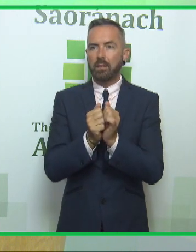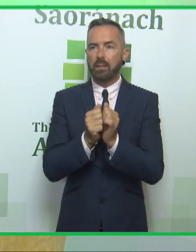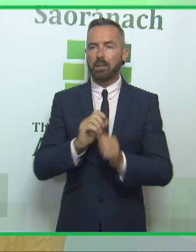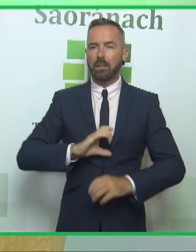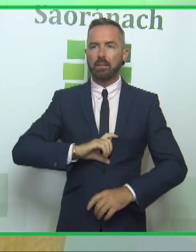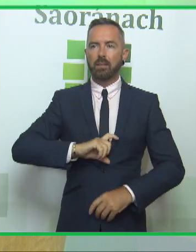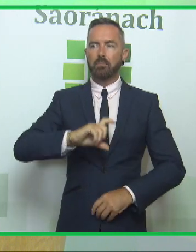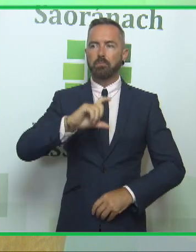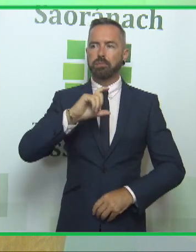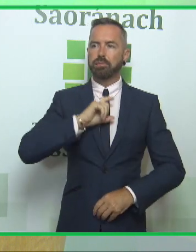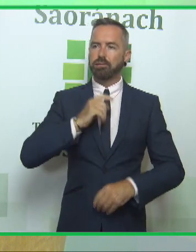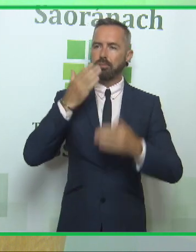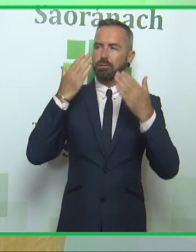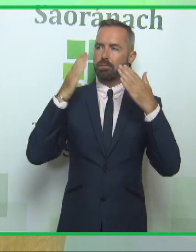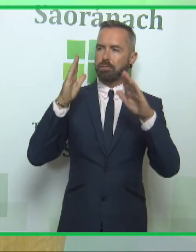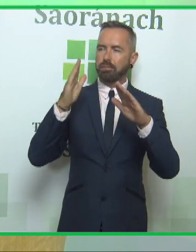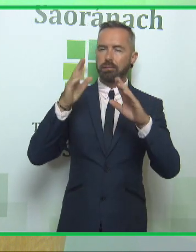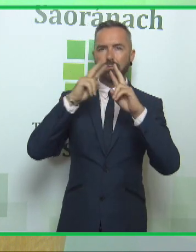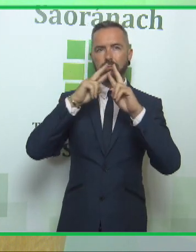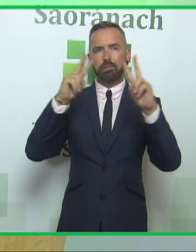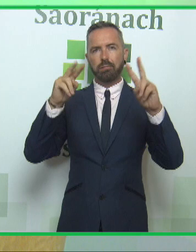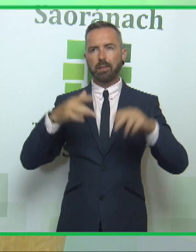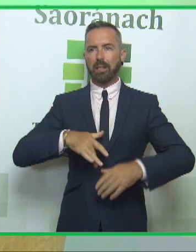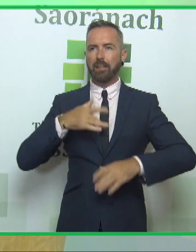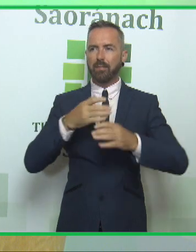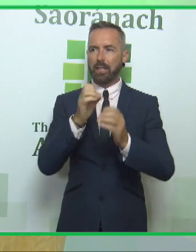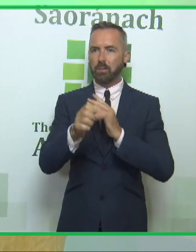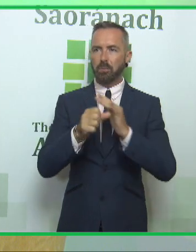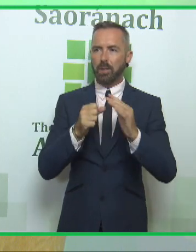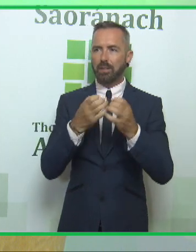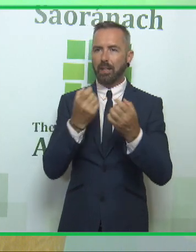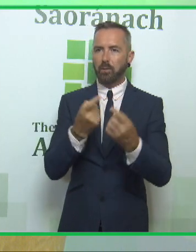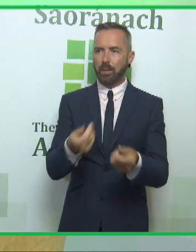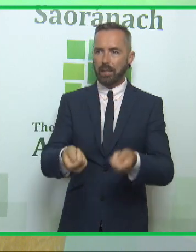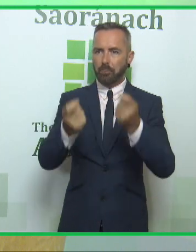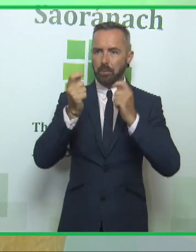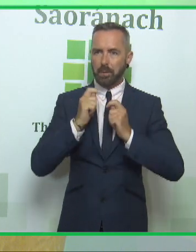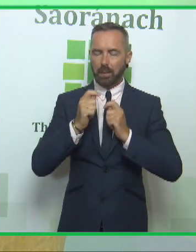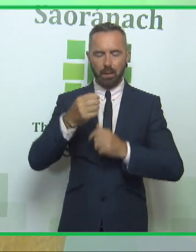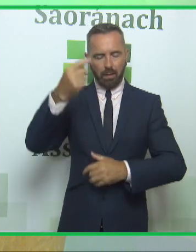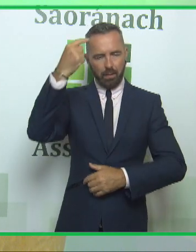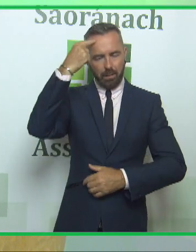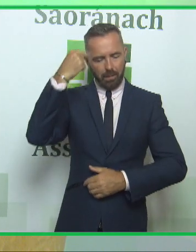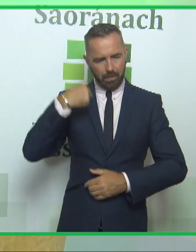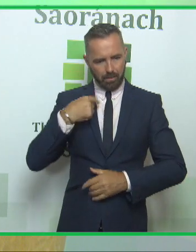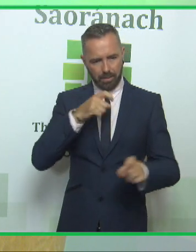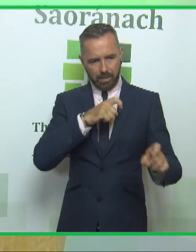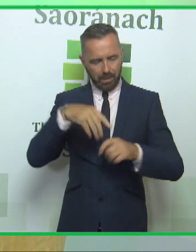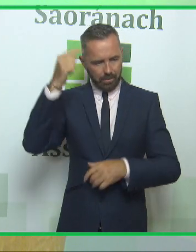and the insights that the lived experience panels gave us has stuck with me for a long time and indeed still